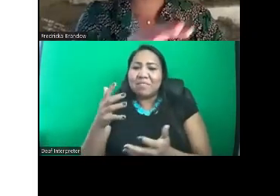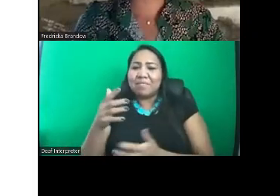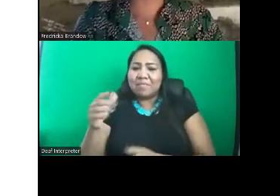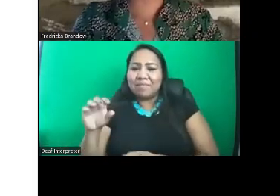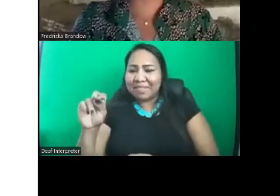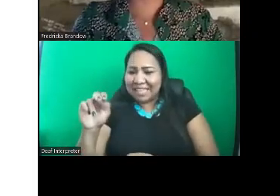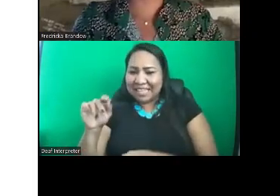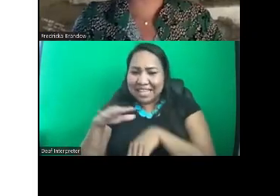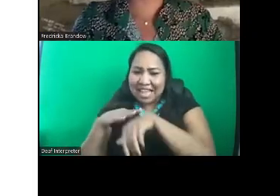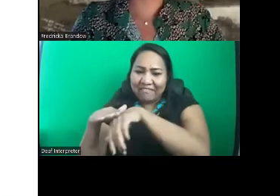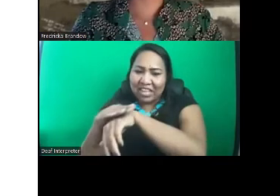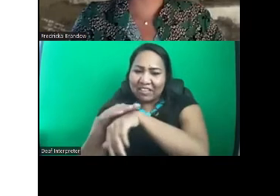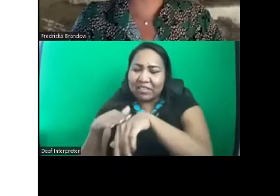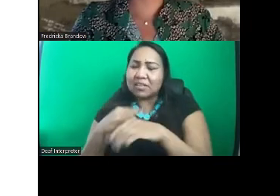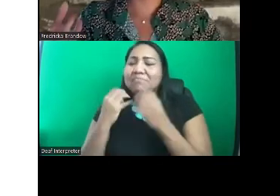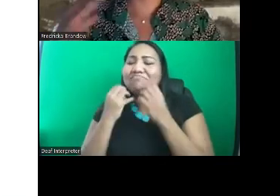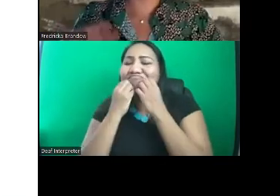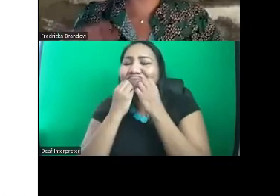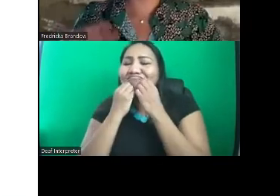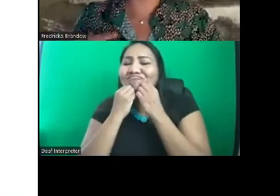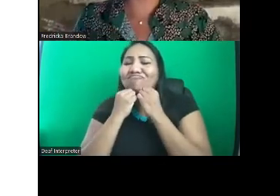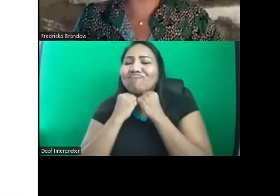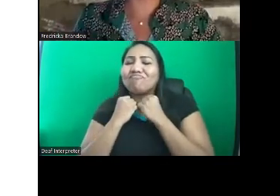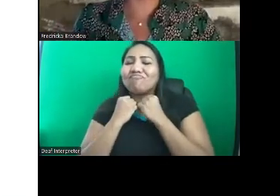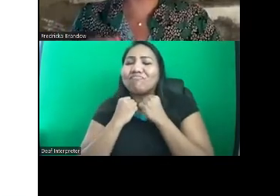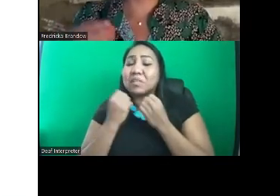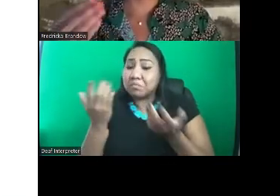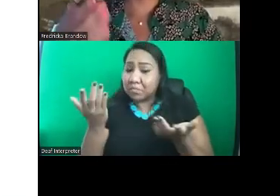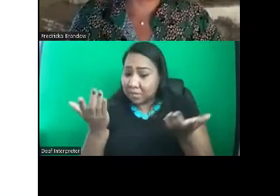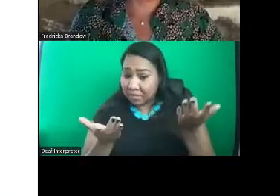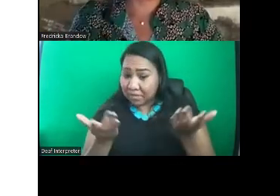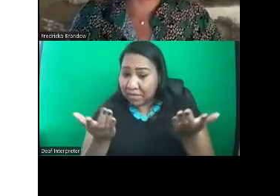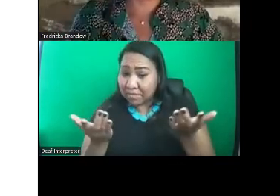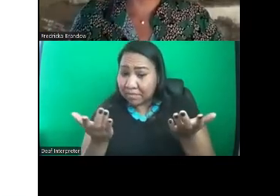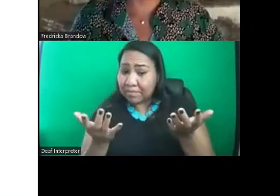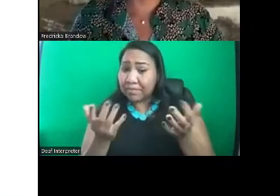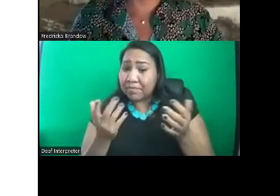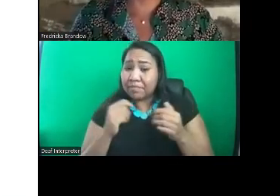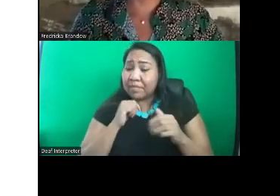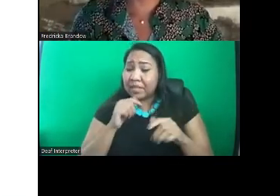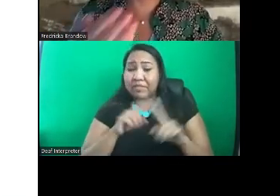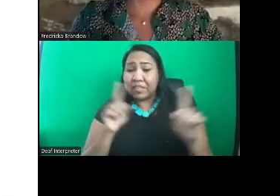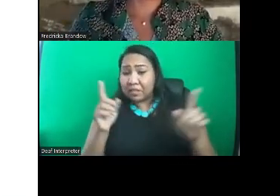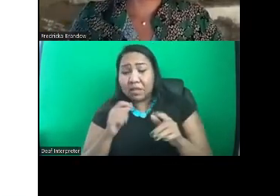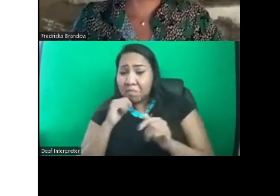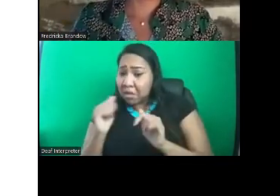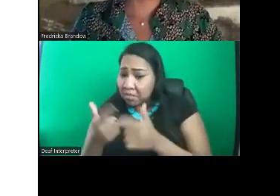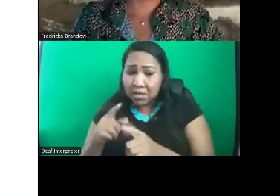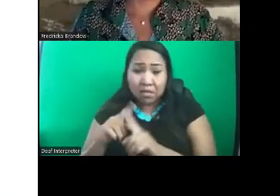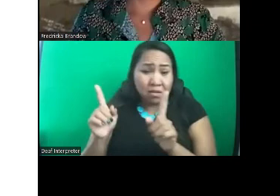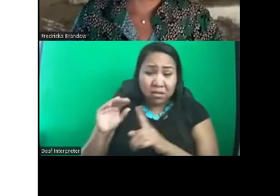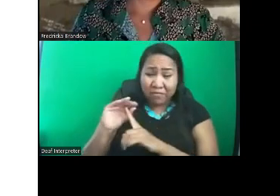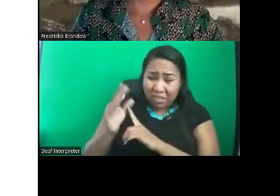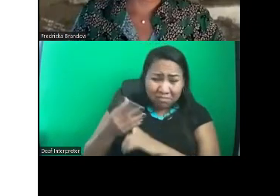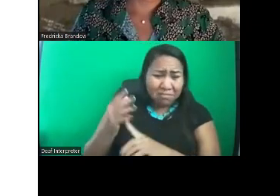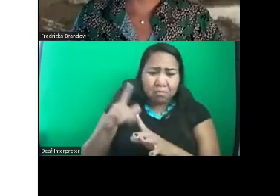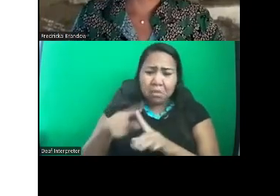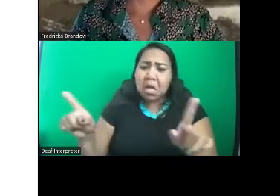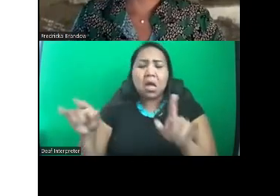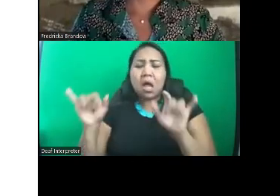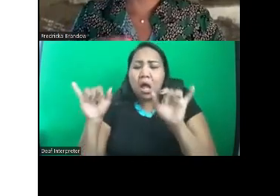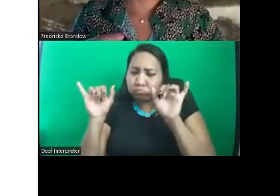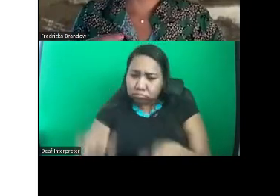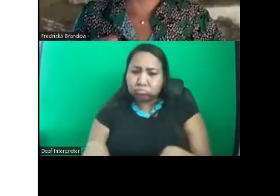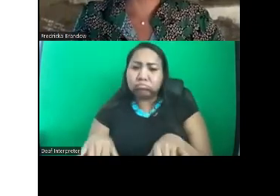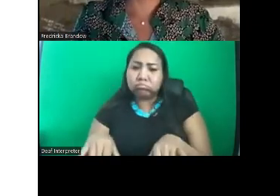communities that may not be our own tribe or our own culture. However, as Beverly mentioned, respect